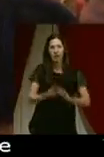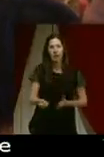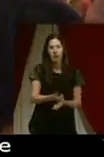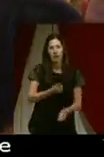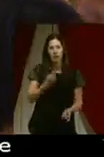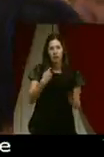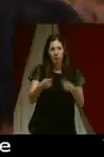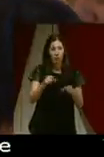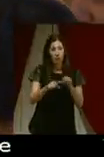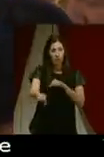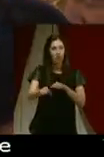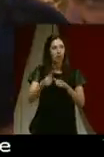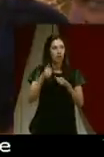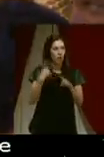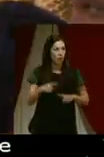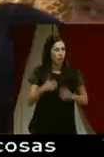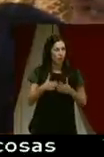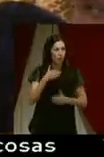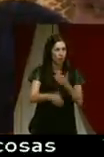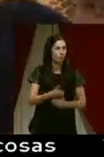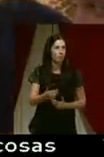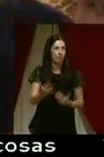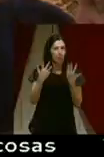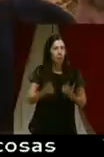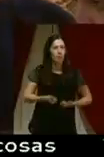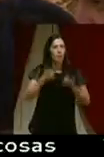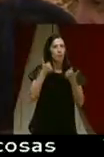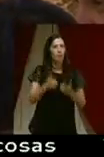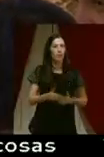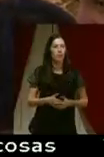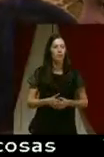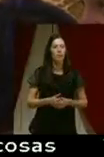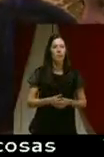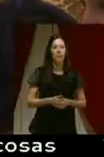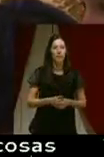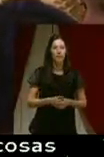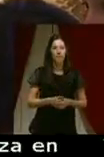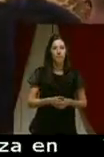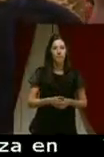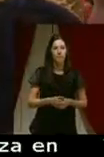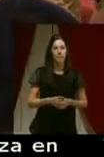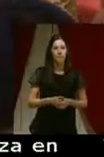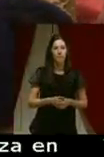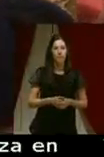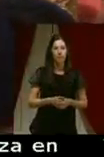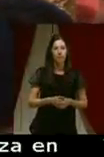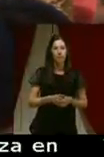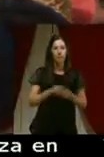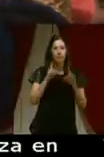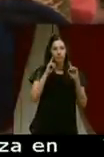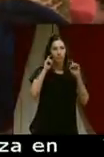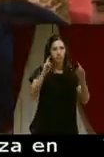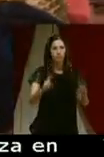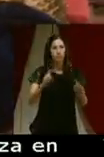it turns into a business, then things roll better. So I am